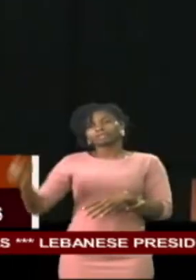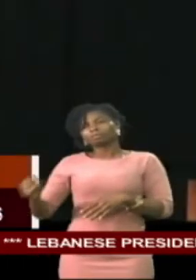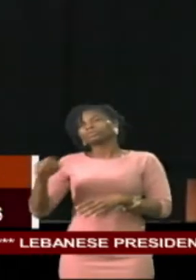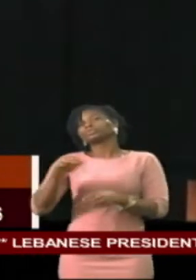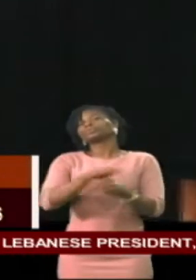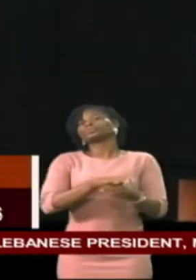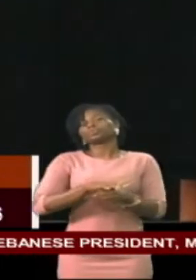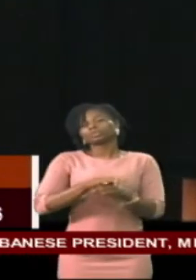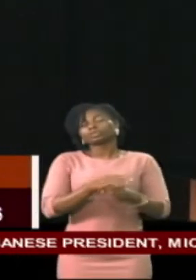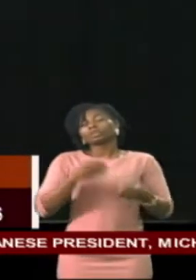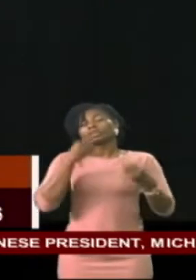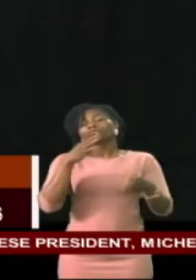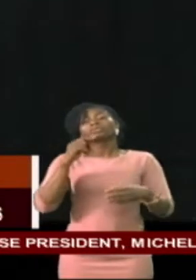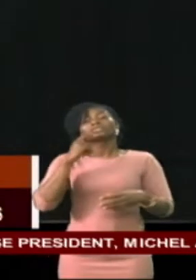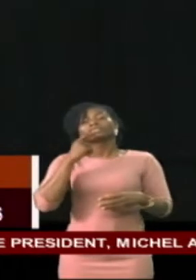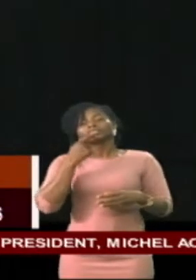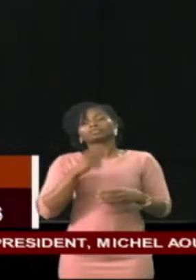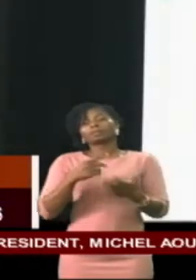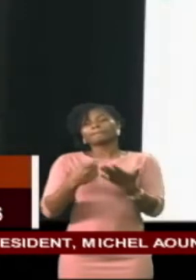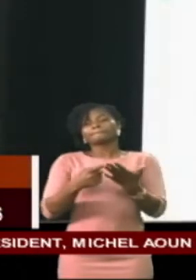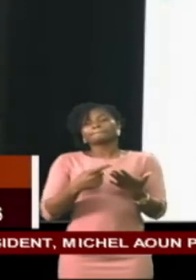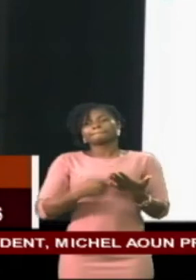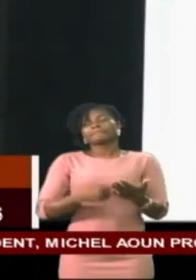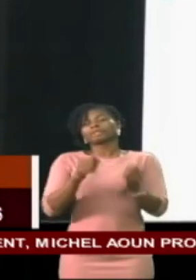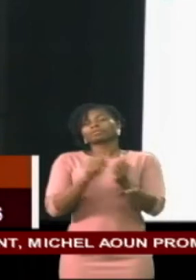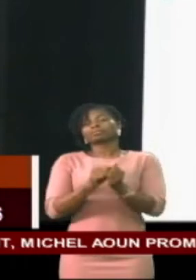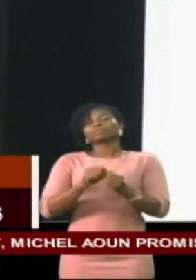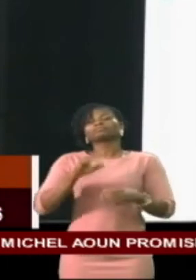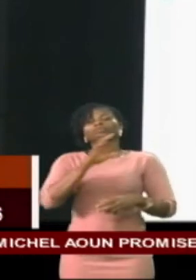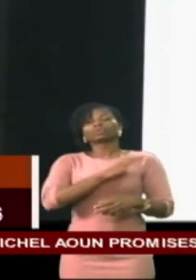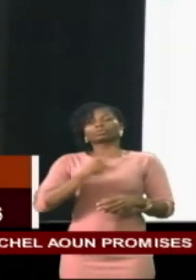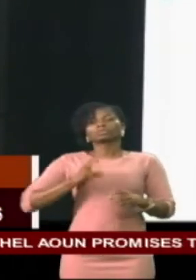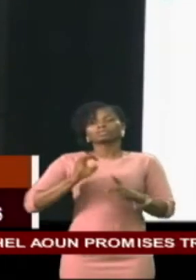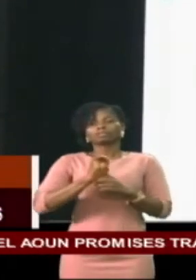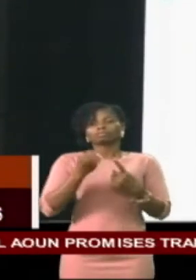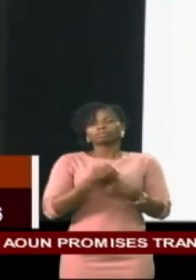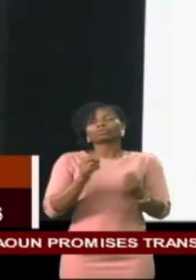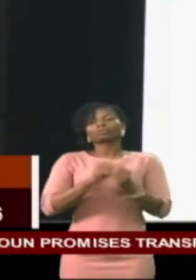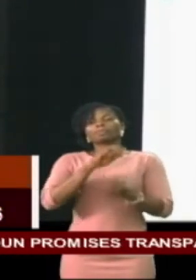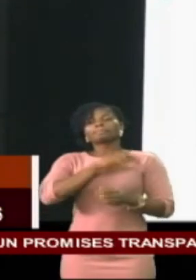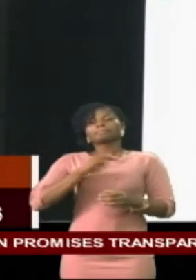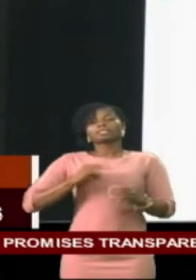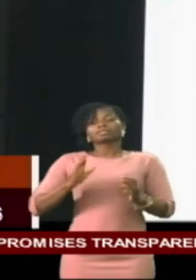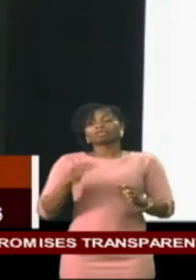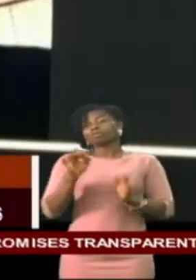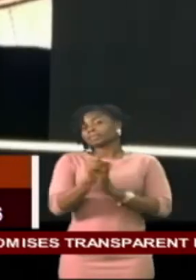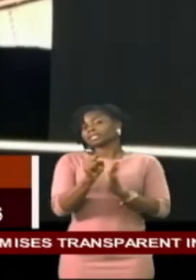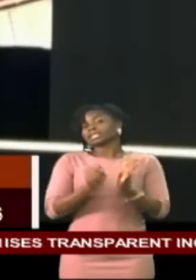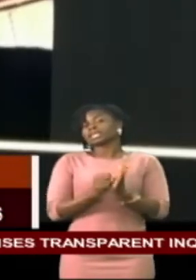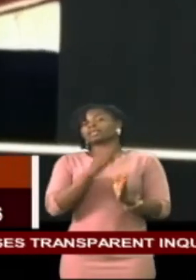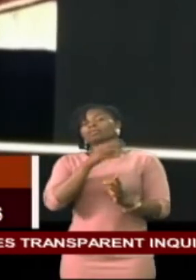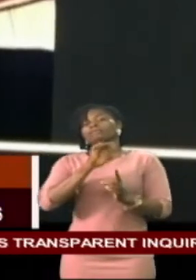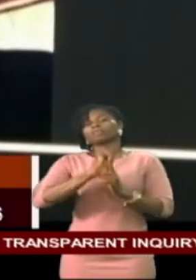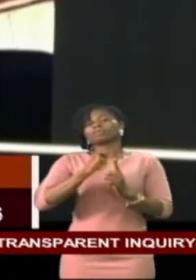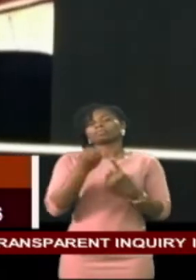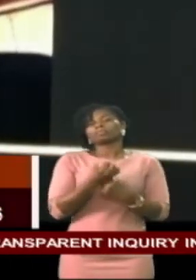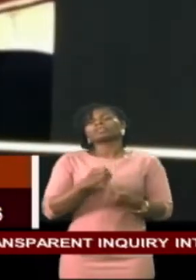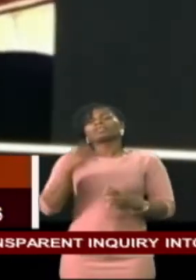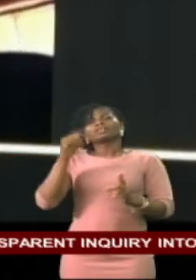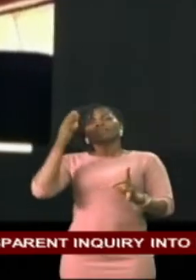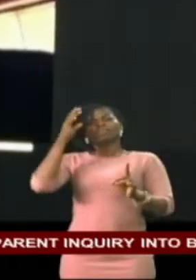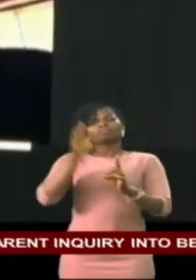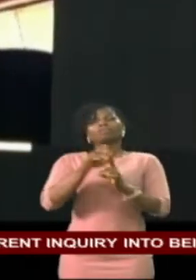key thrust of the meeting between the Commissioners of Environment in the region and the Minister of State Environment. The concept the state